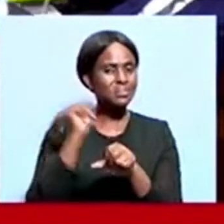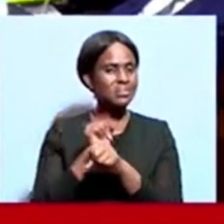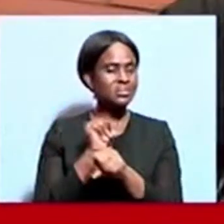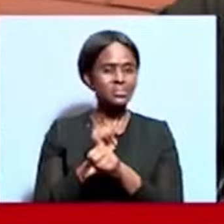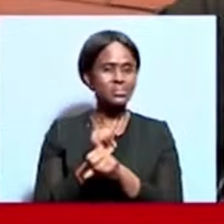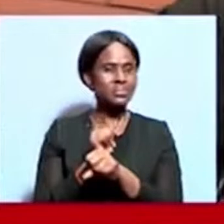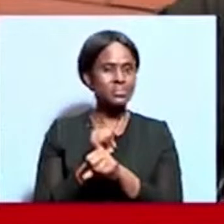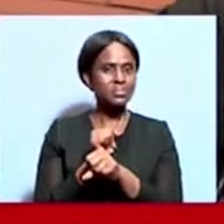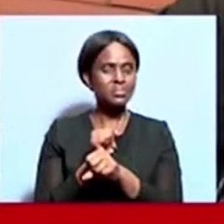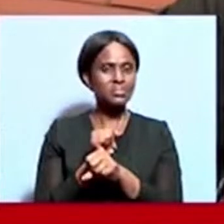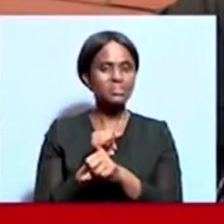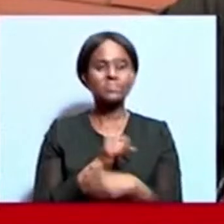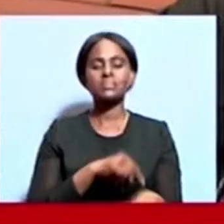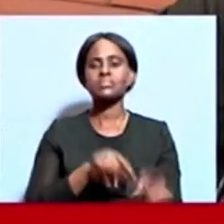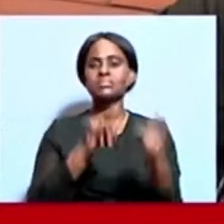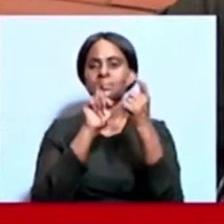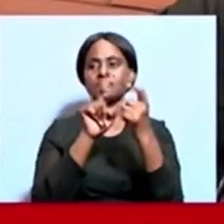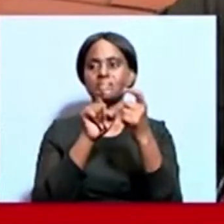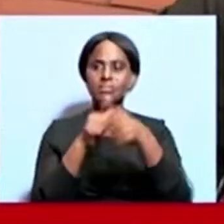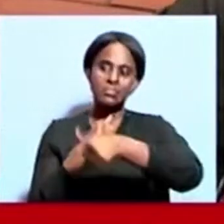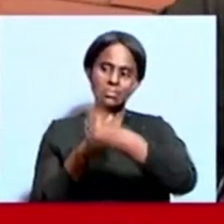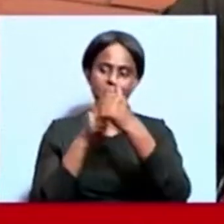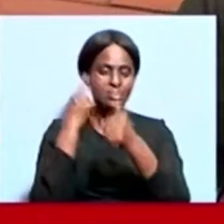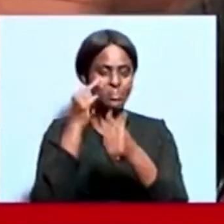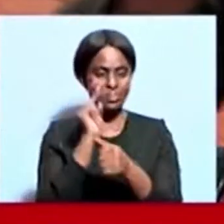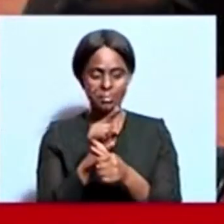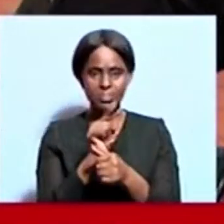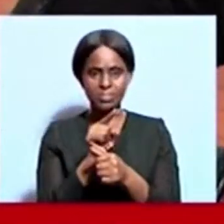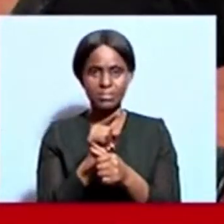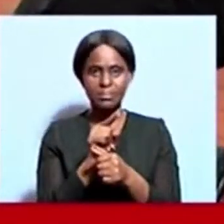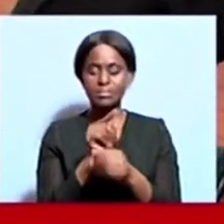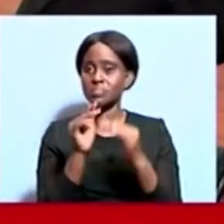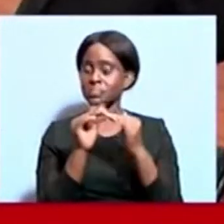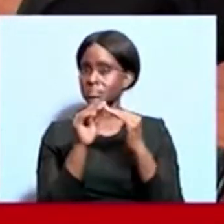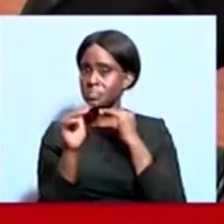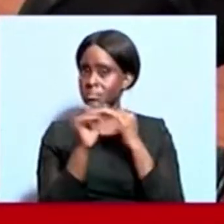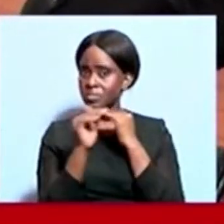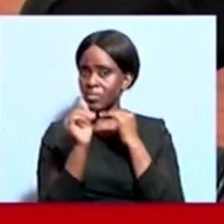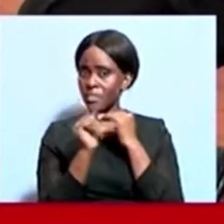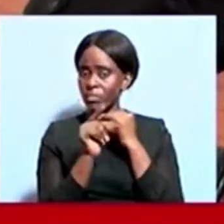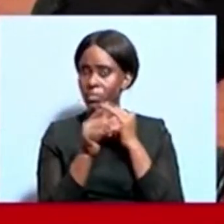You confronted yourself with this. Is this a standard